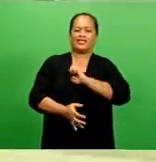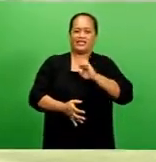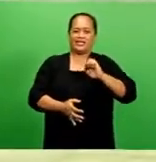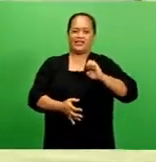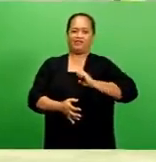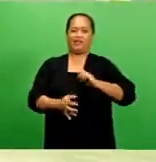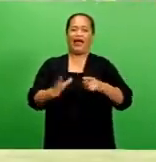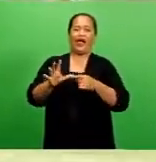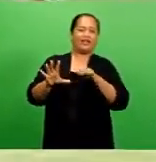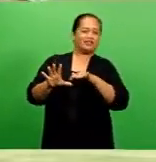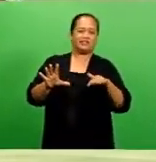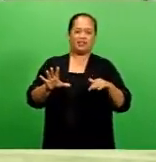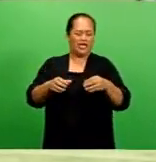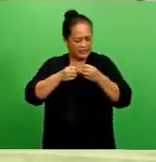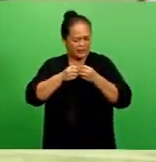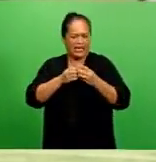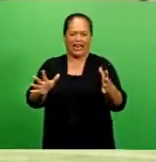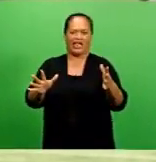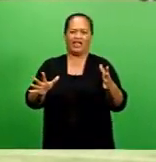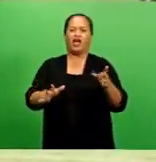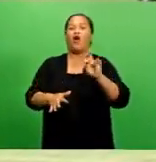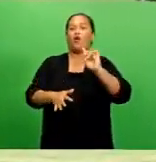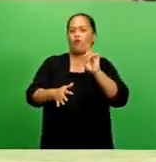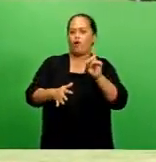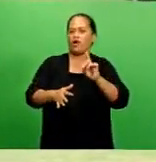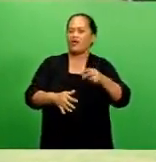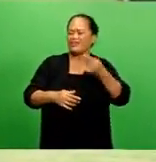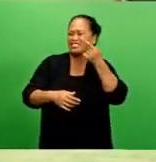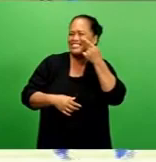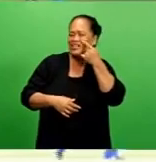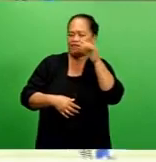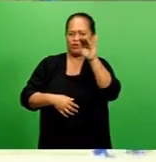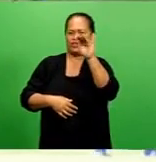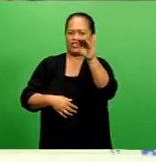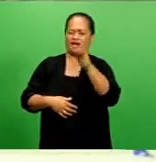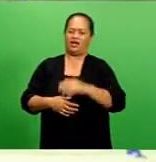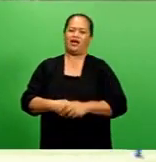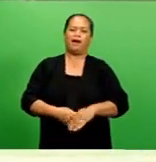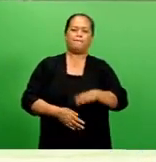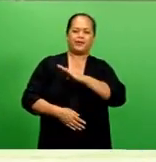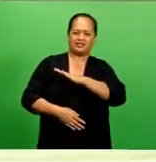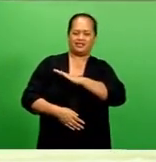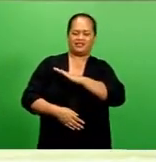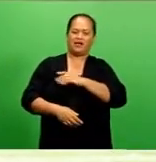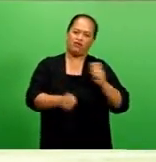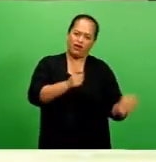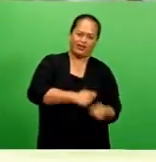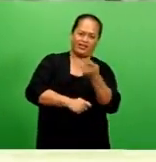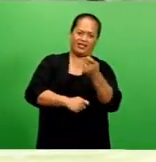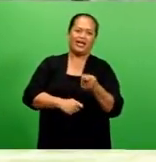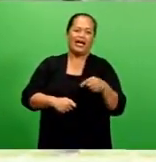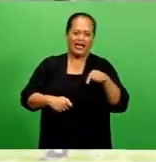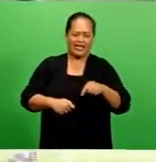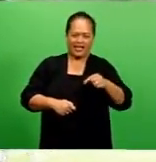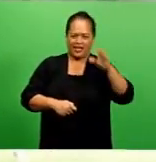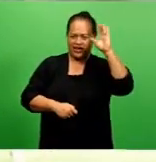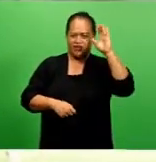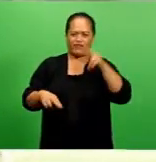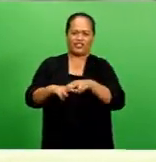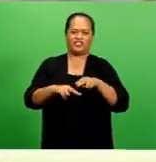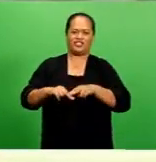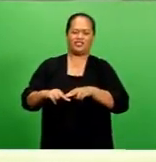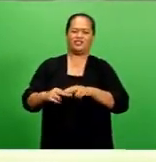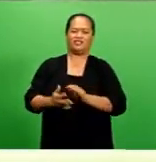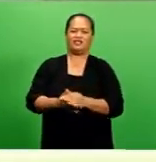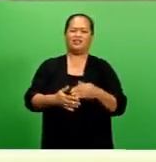this is just the beginning of what is expected to be a busy season for cricket in the country. Though Cricket Fiji is behind schedule